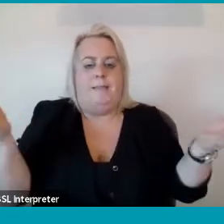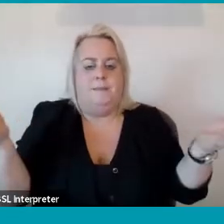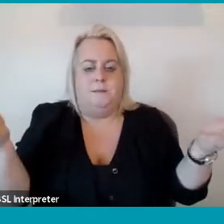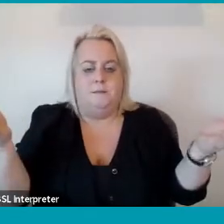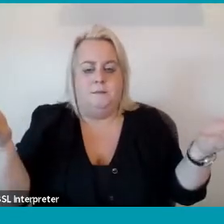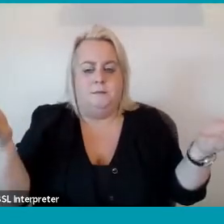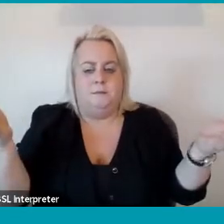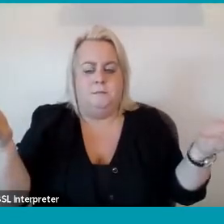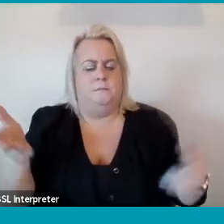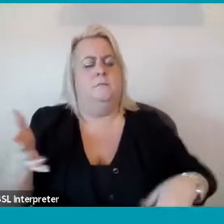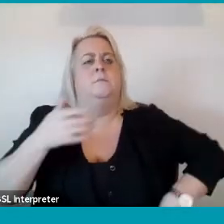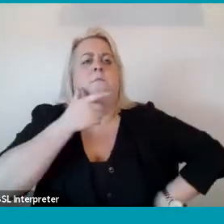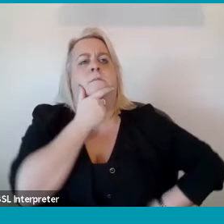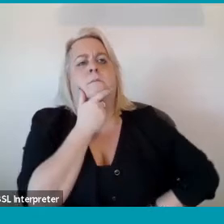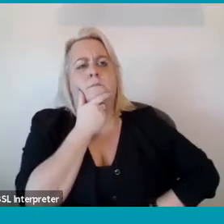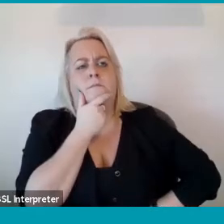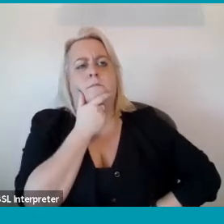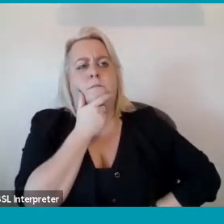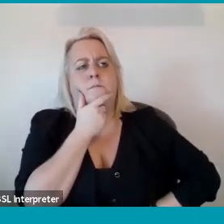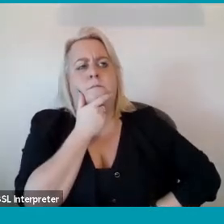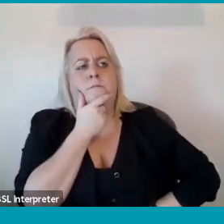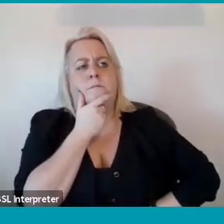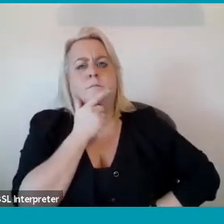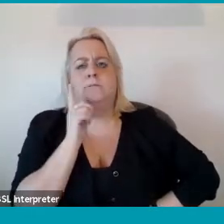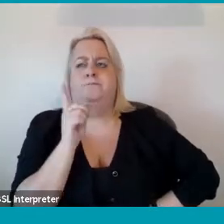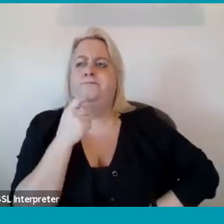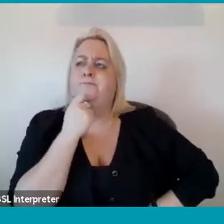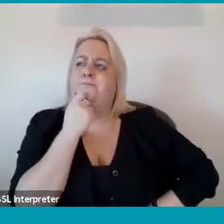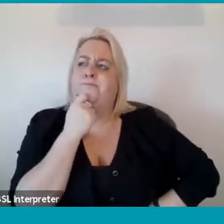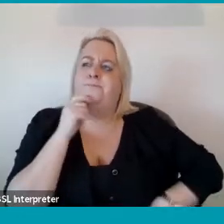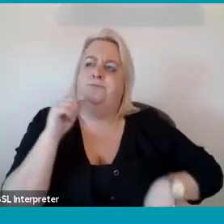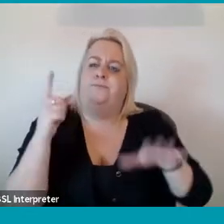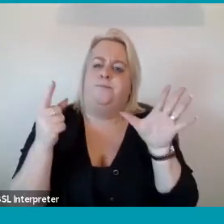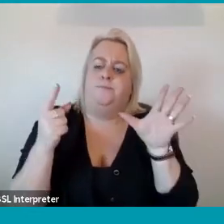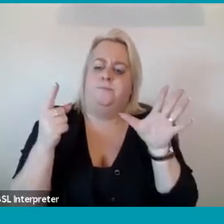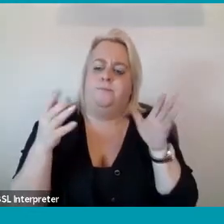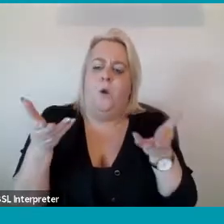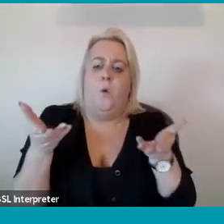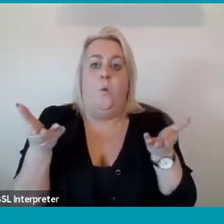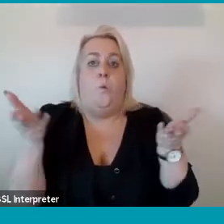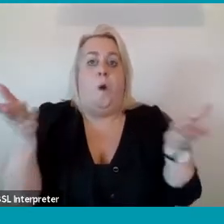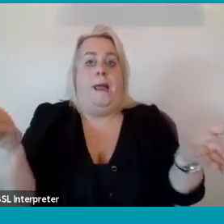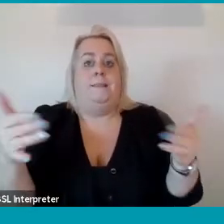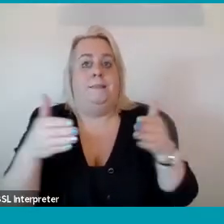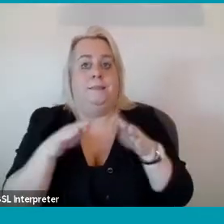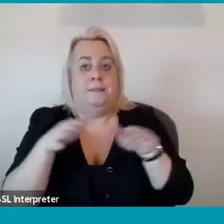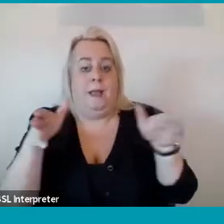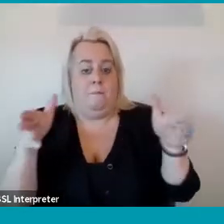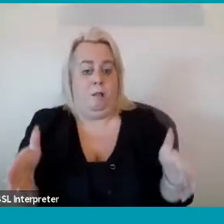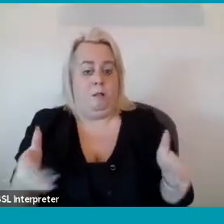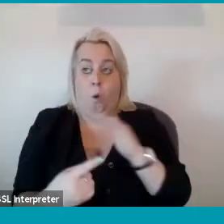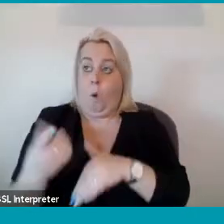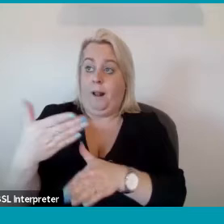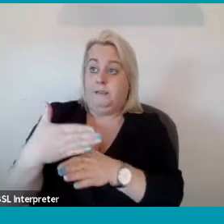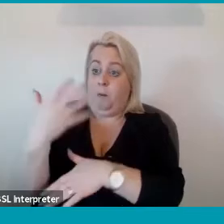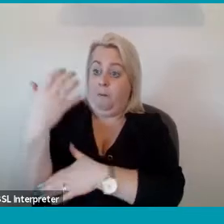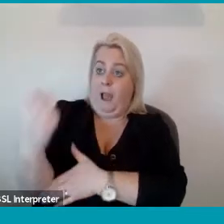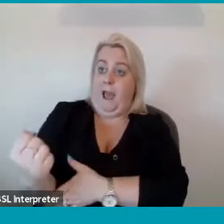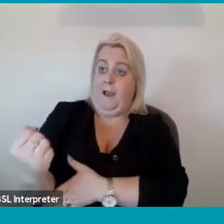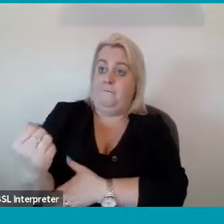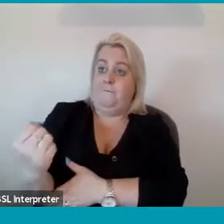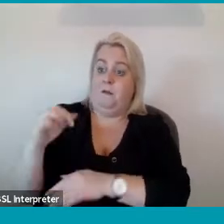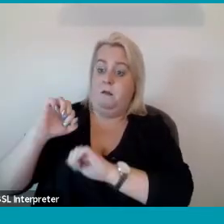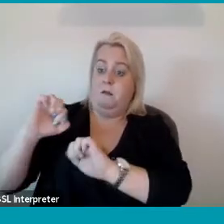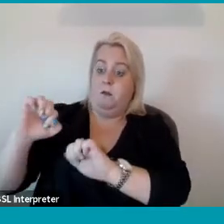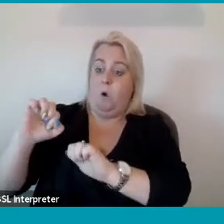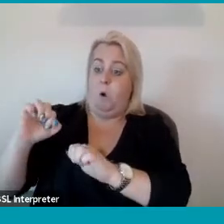And I remember thinking, well, waiting at tables isn't the only job you have within, your